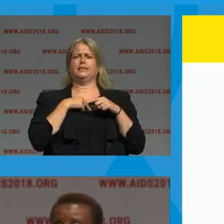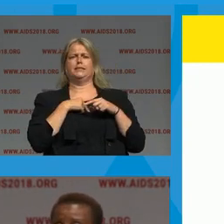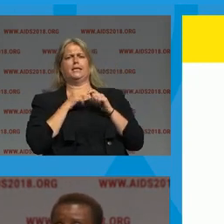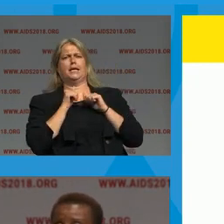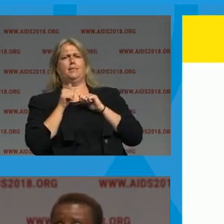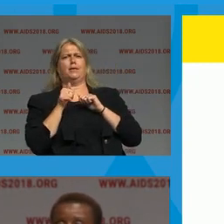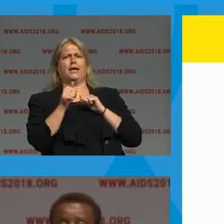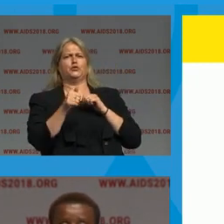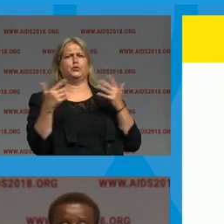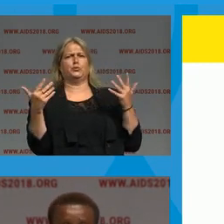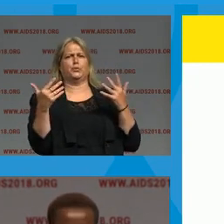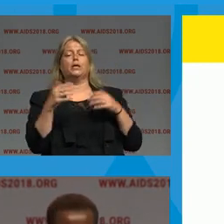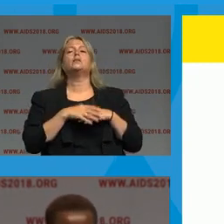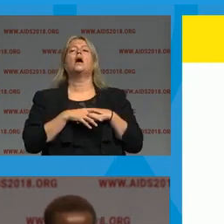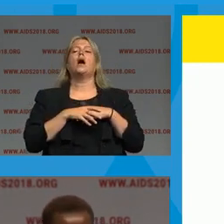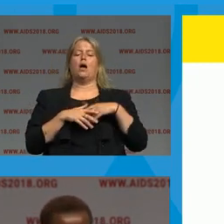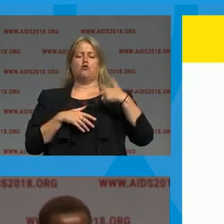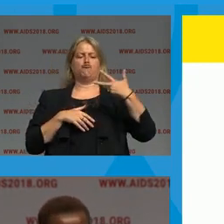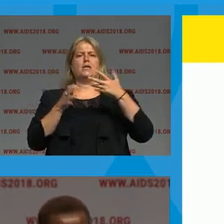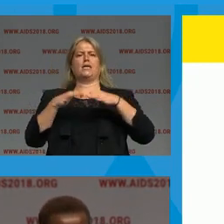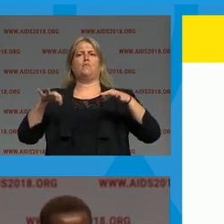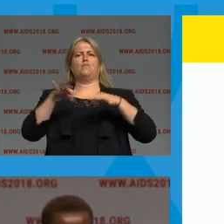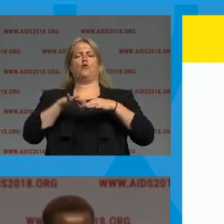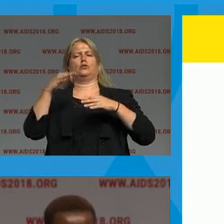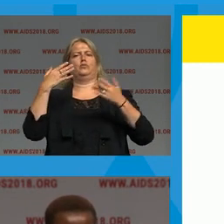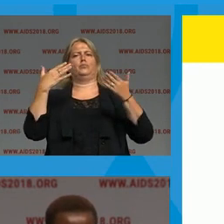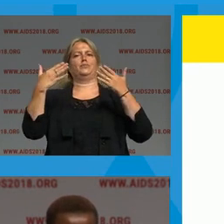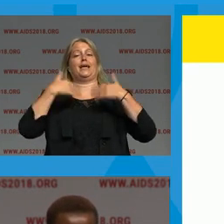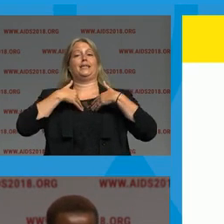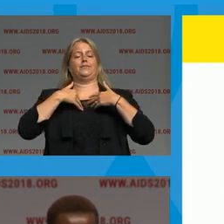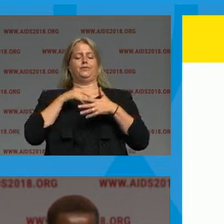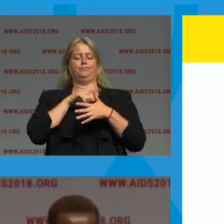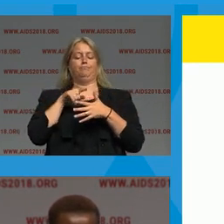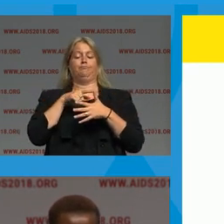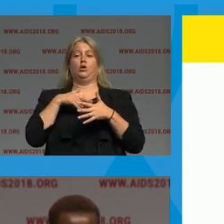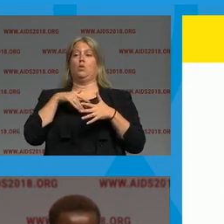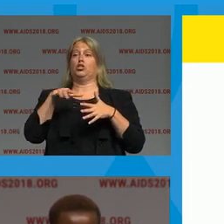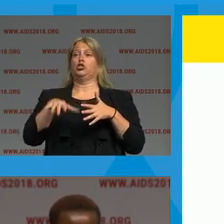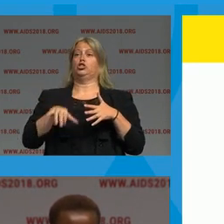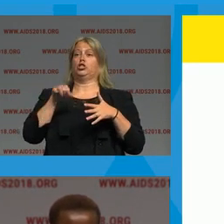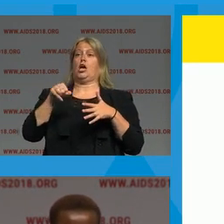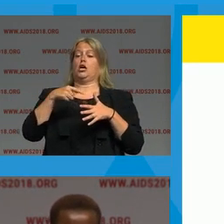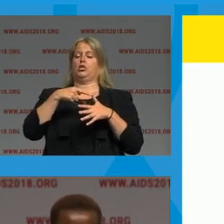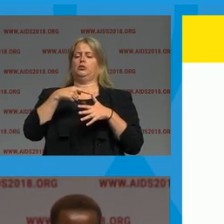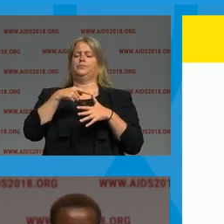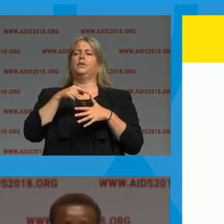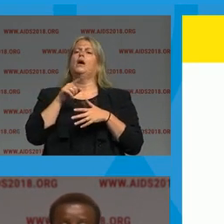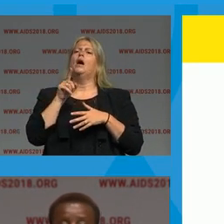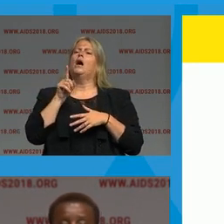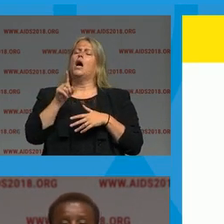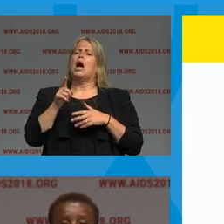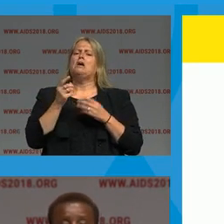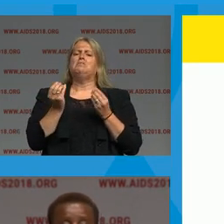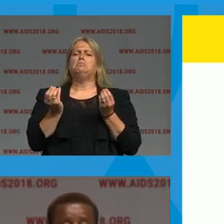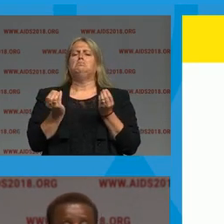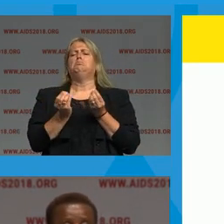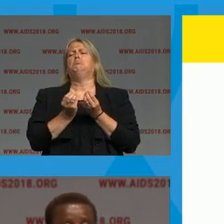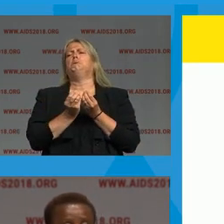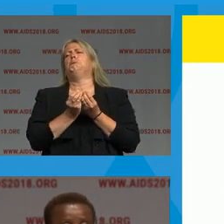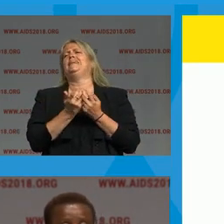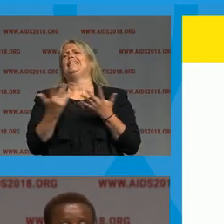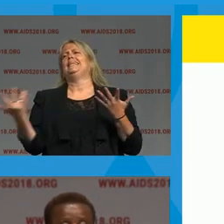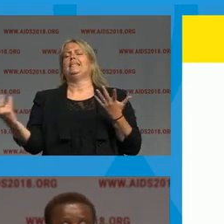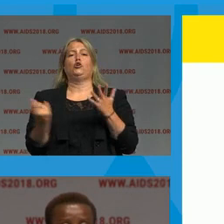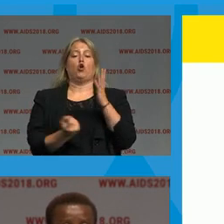important perspectives came to me. I want to start with the first, is that we have very, very many options